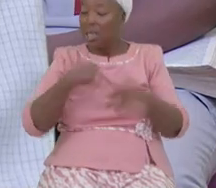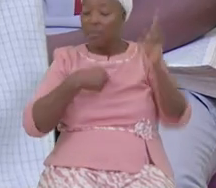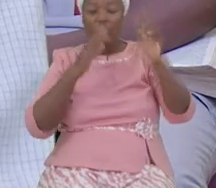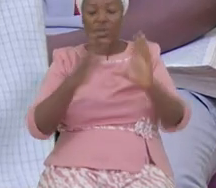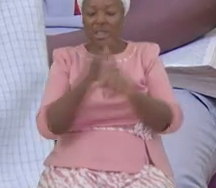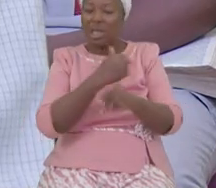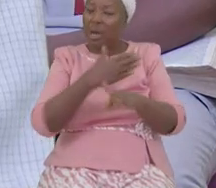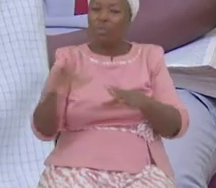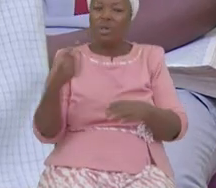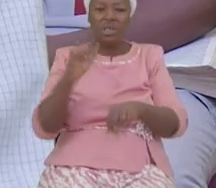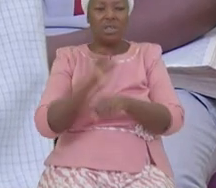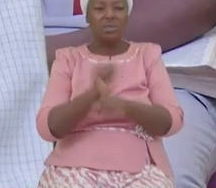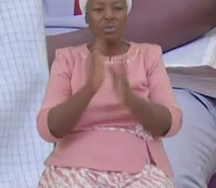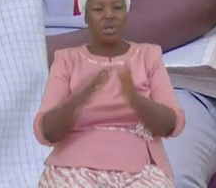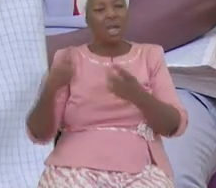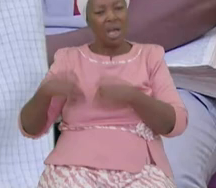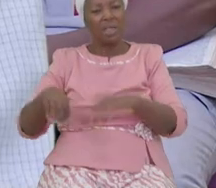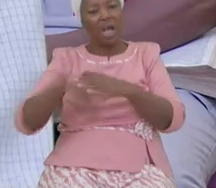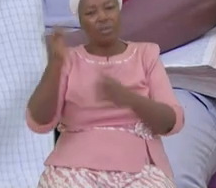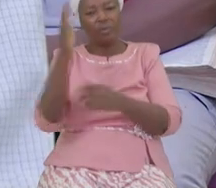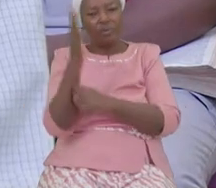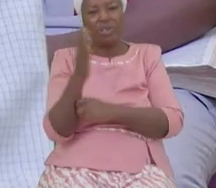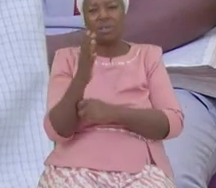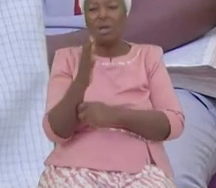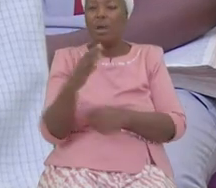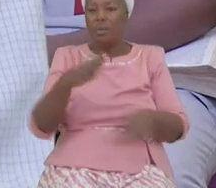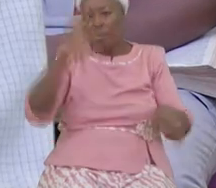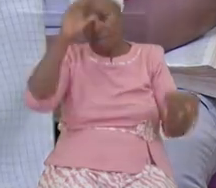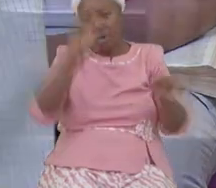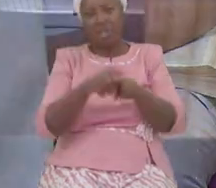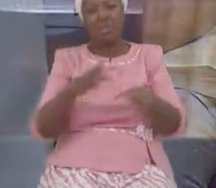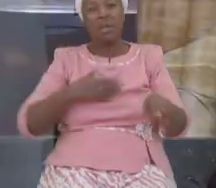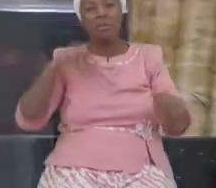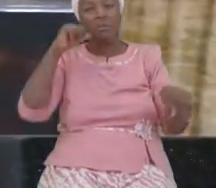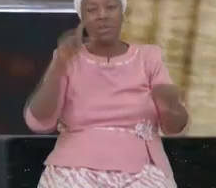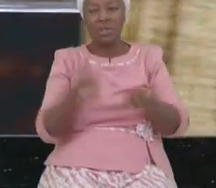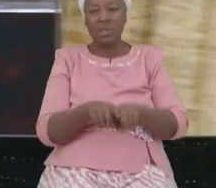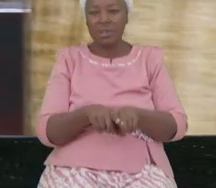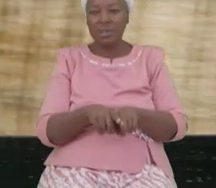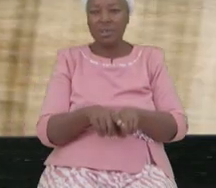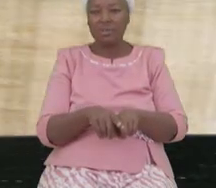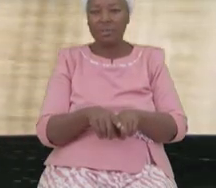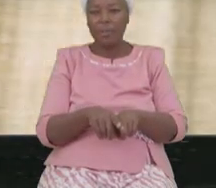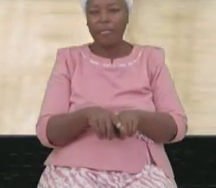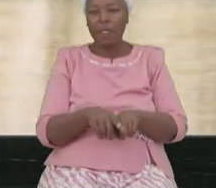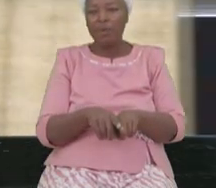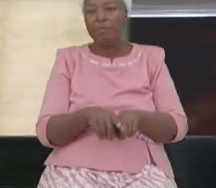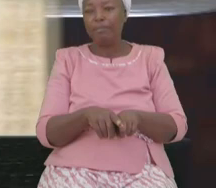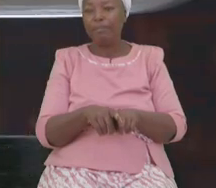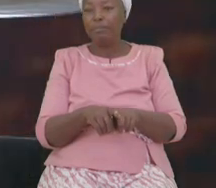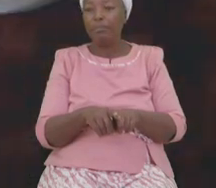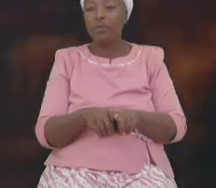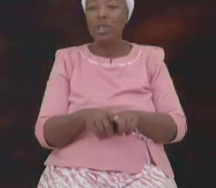stony heart out of your flesh. Brothers and sisters, if the heart